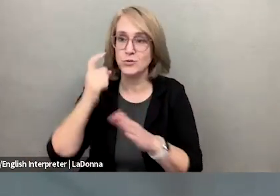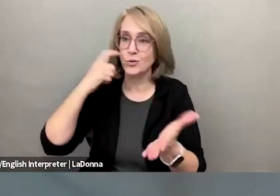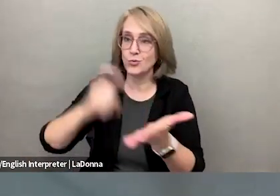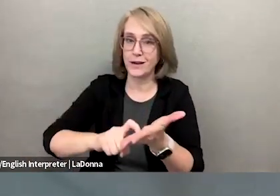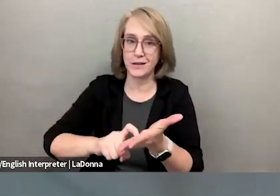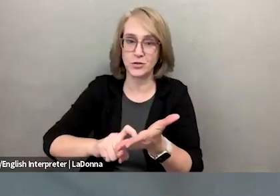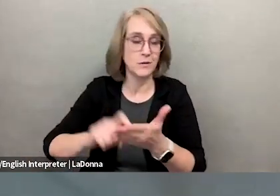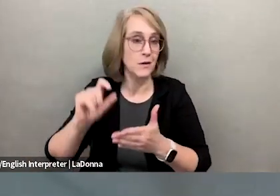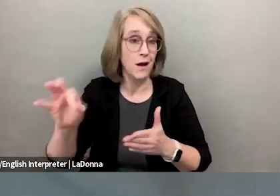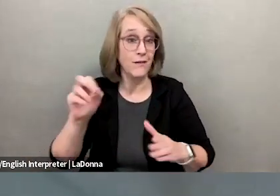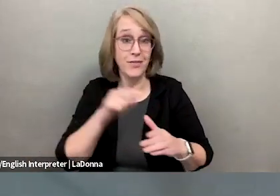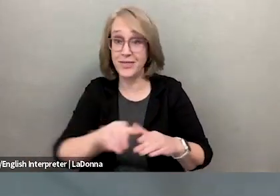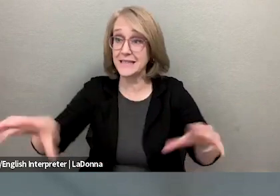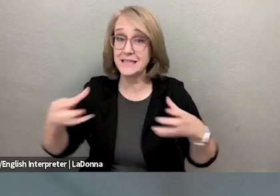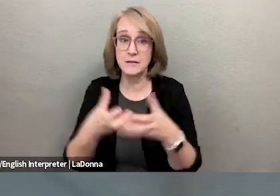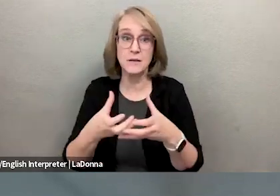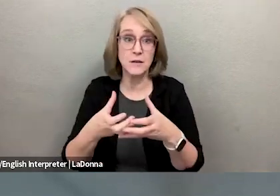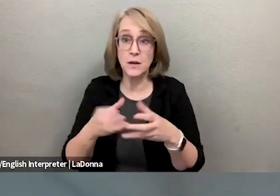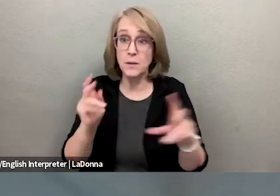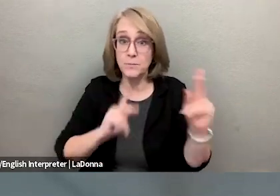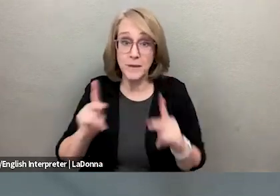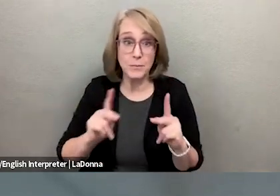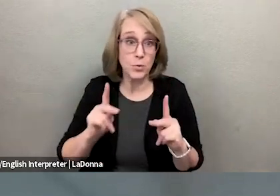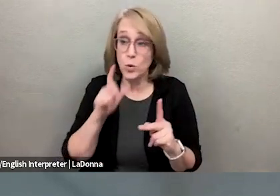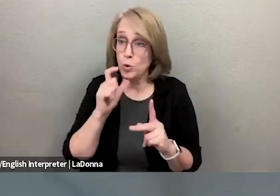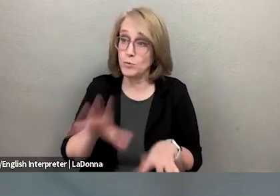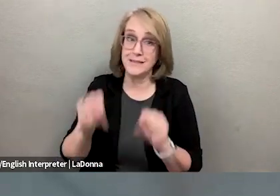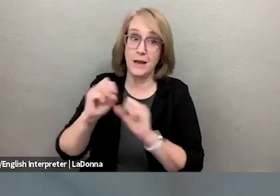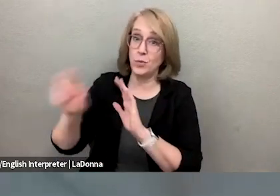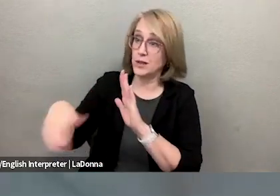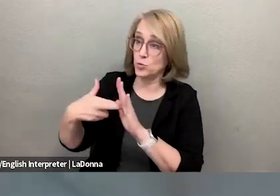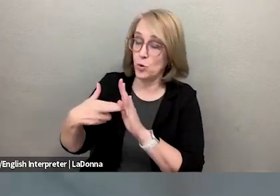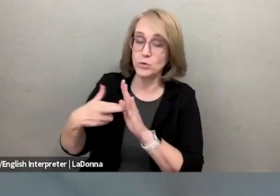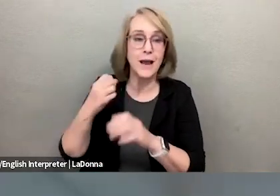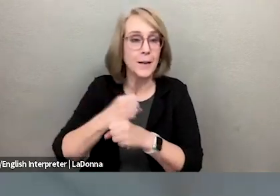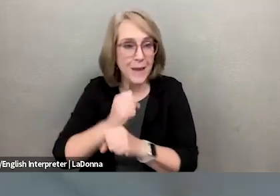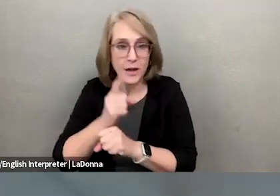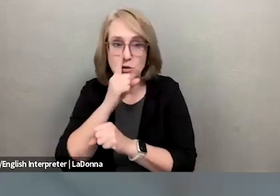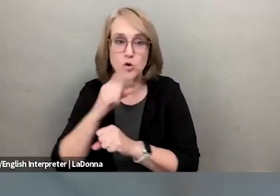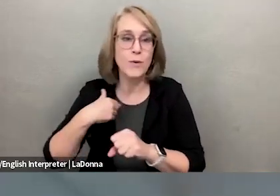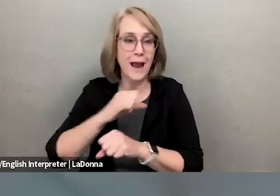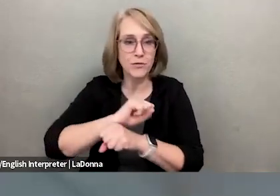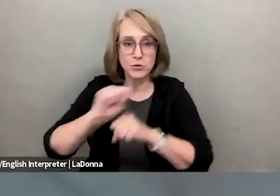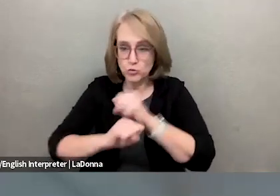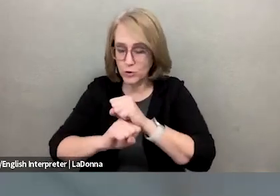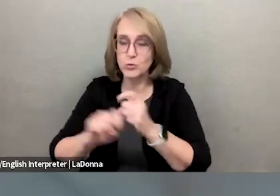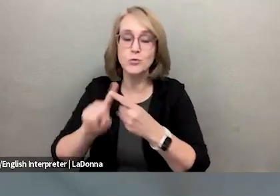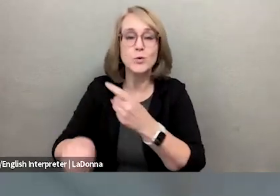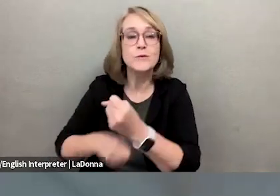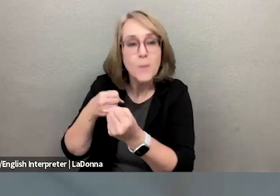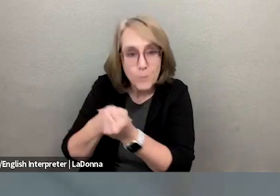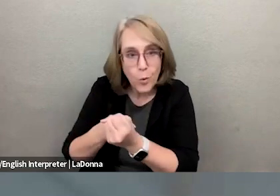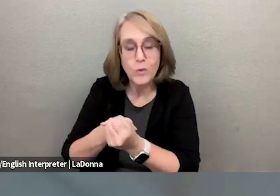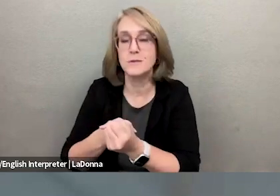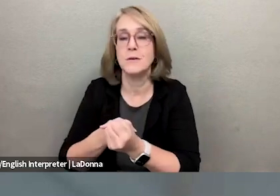recognition of this incredibly important set of roles and creating the infrastructure to support